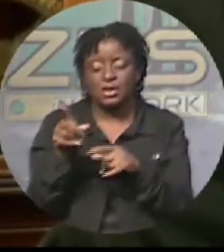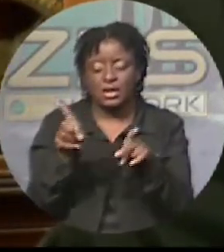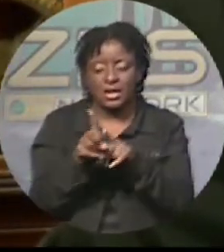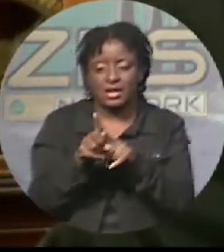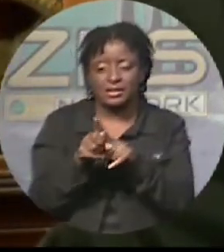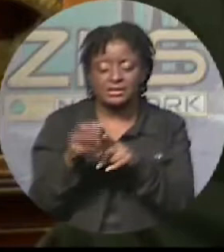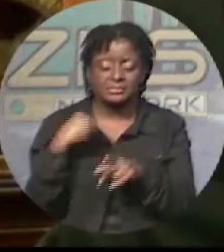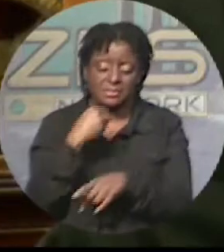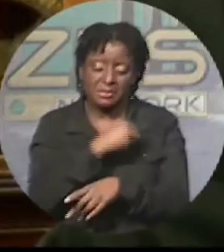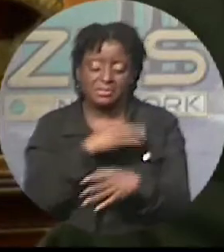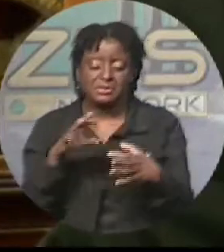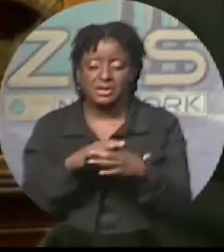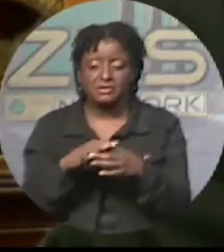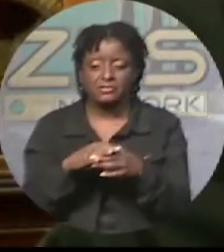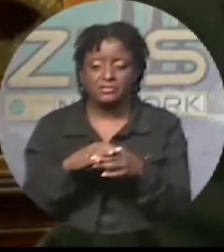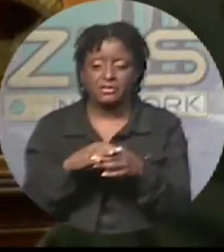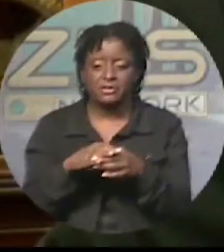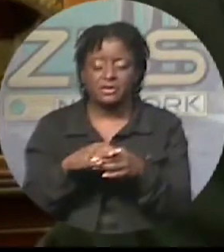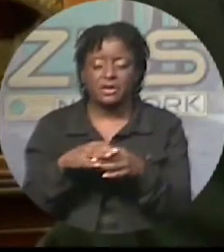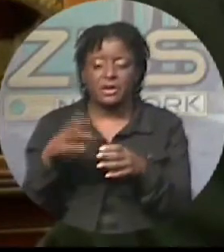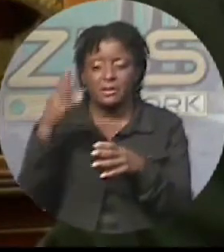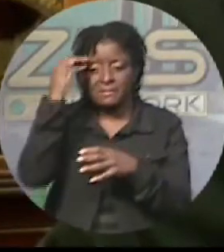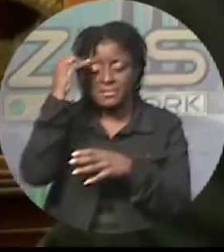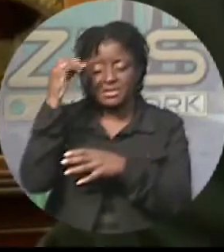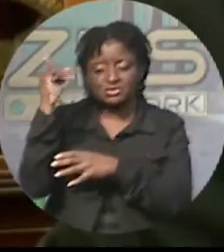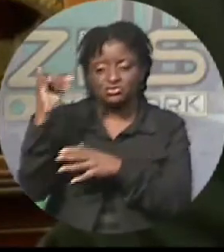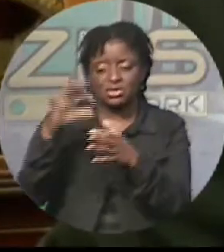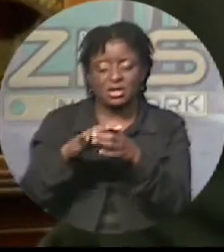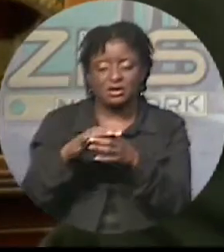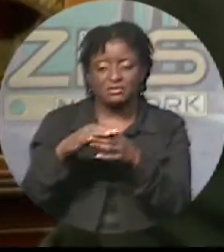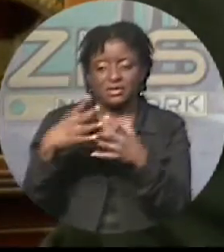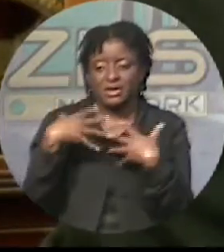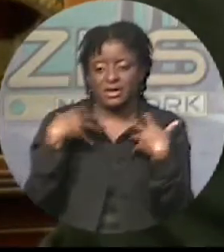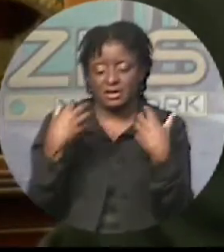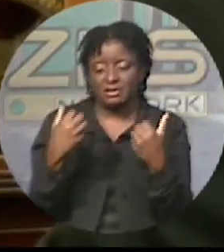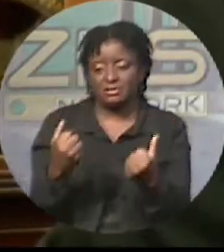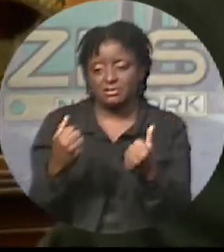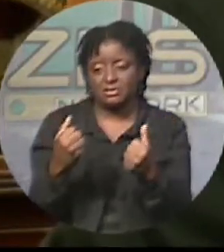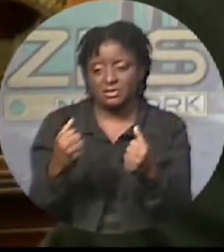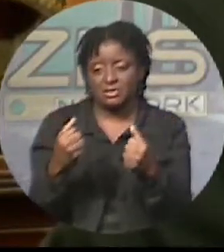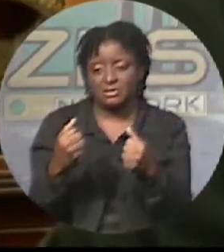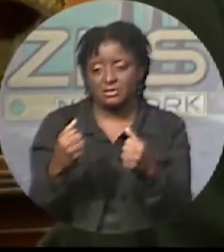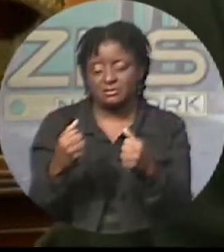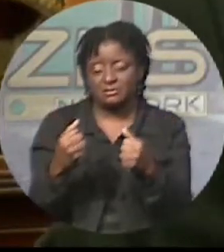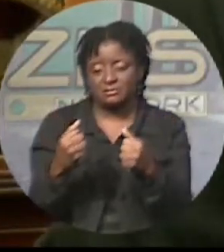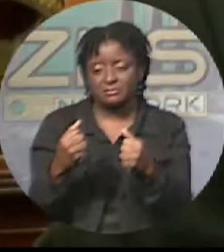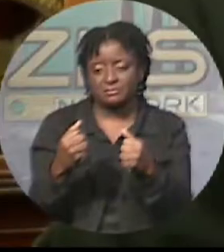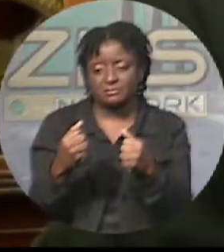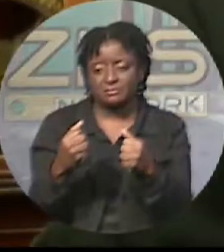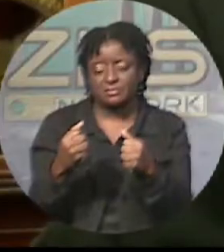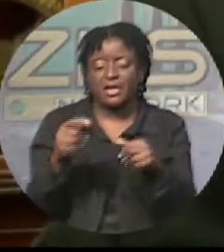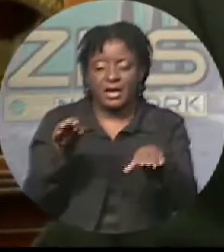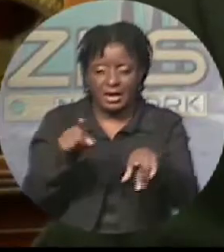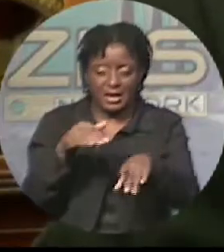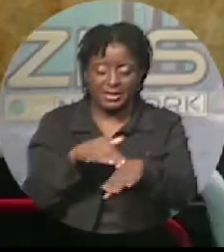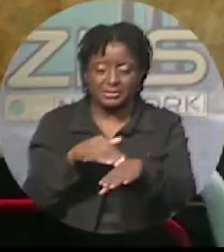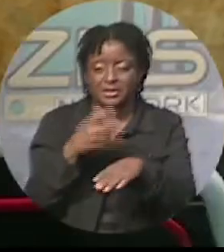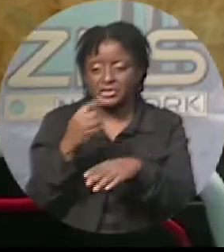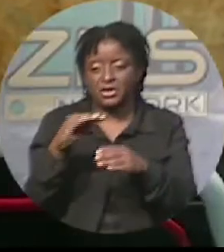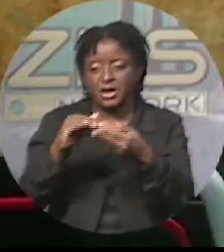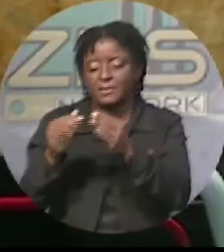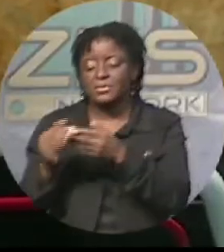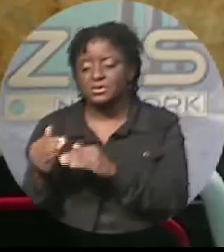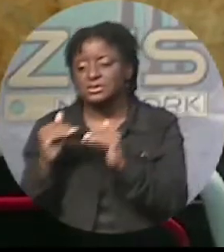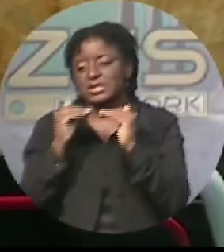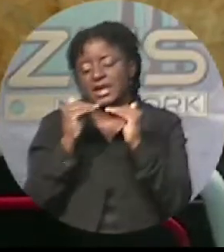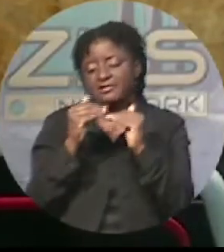Ministry of Health. We shall come to you at the very ground level, at the community level. The